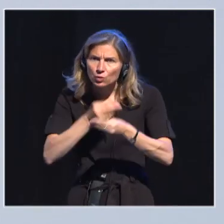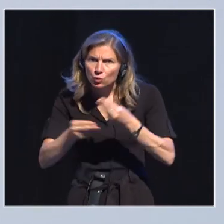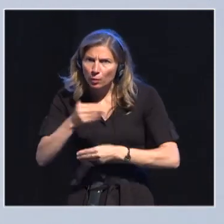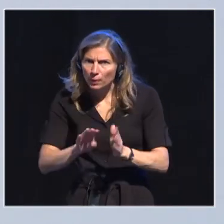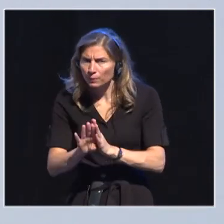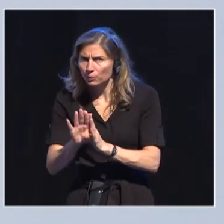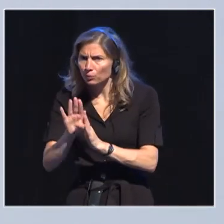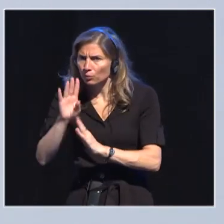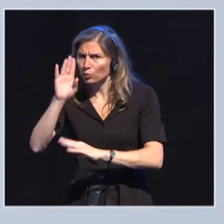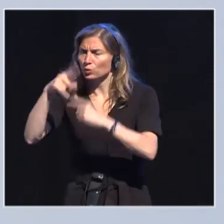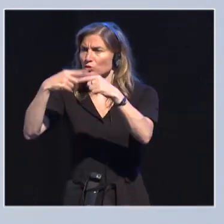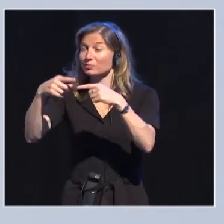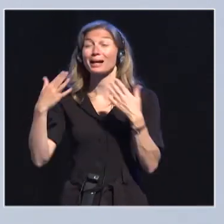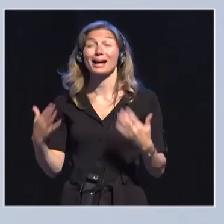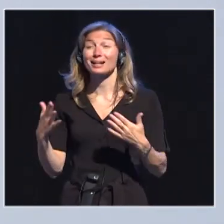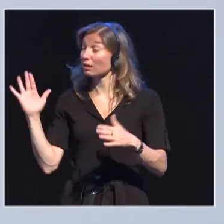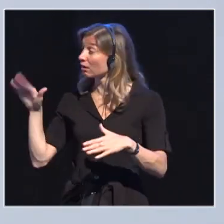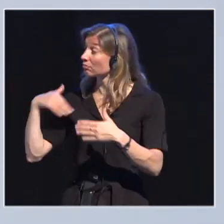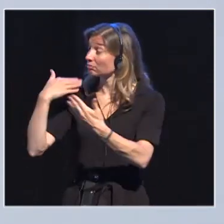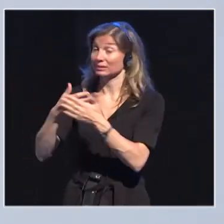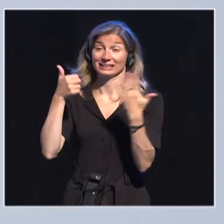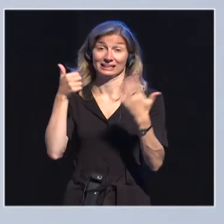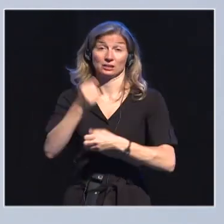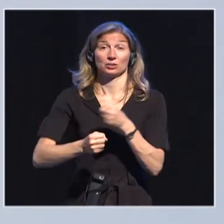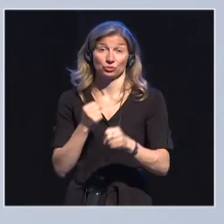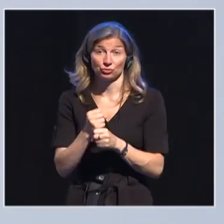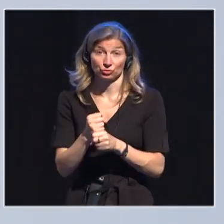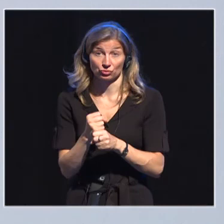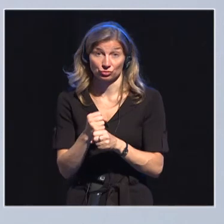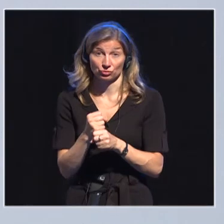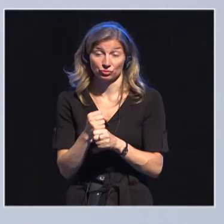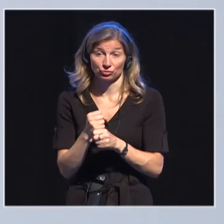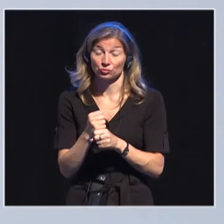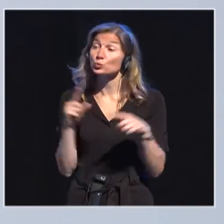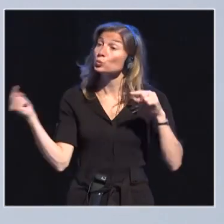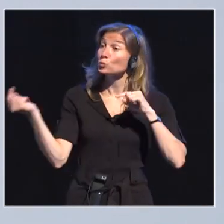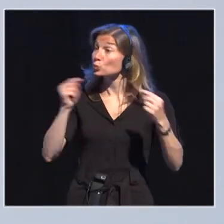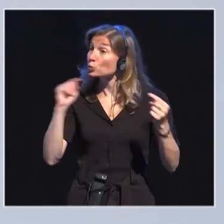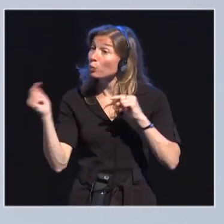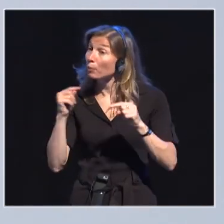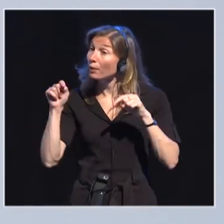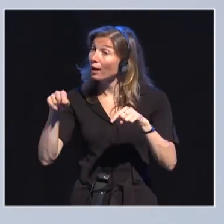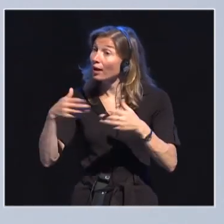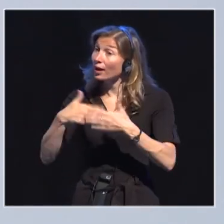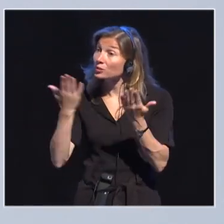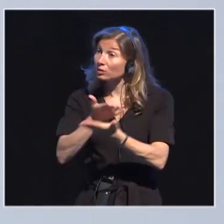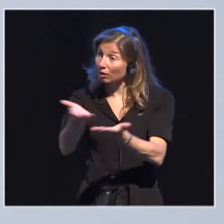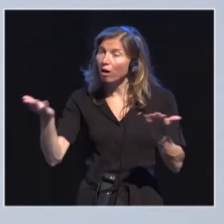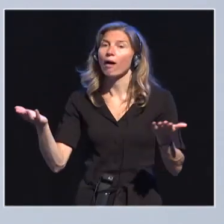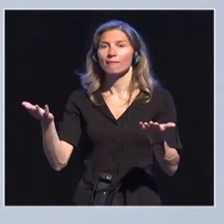6 years since that conversation started. Our debate today has opened an opportunity for the EU